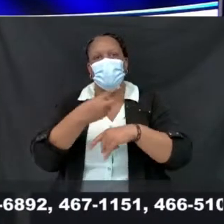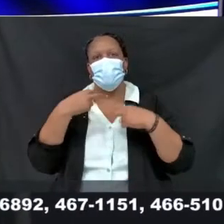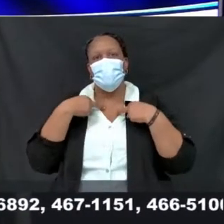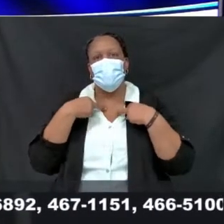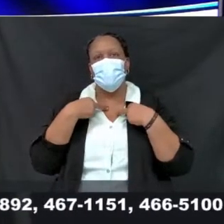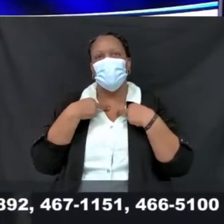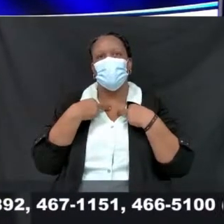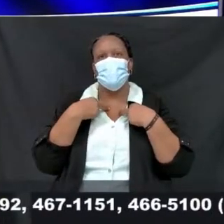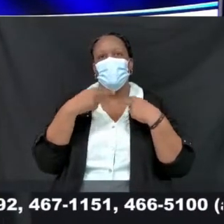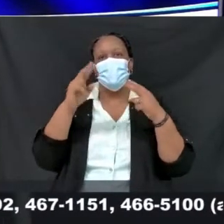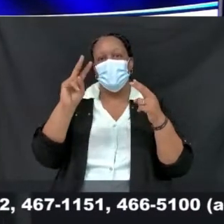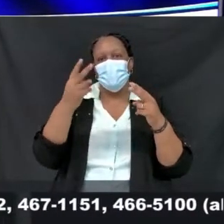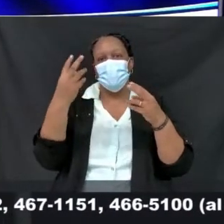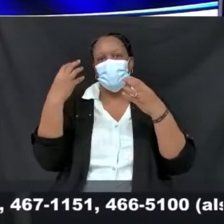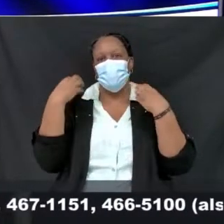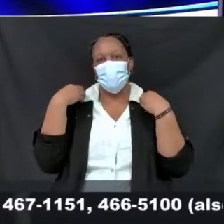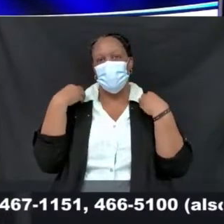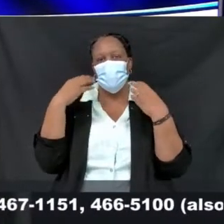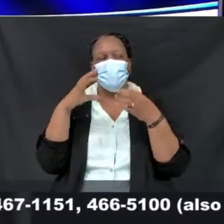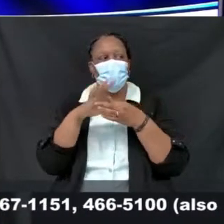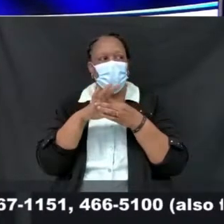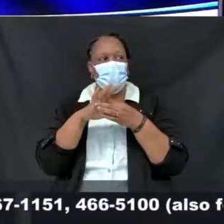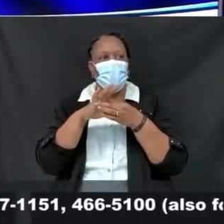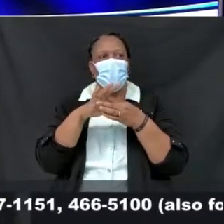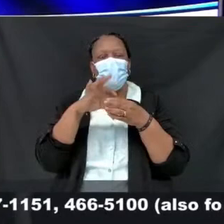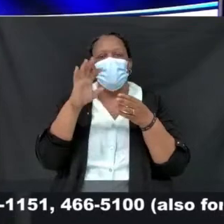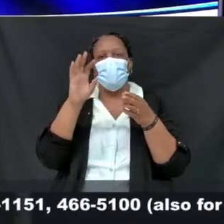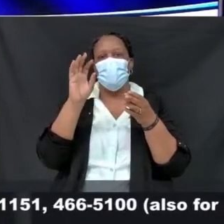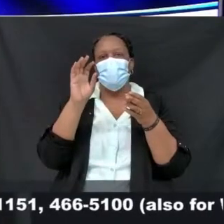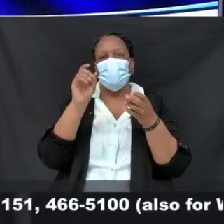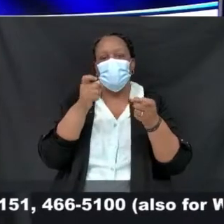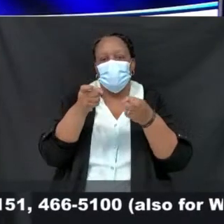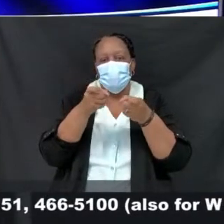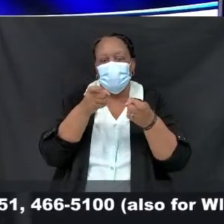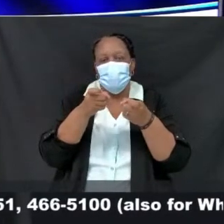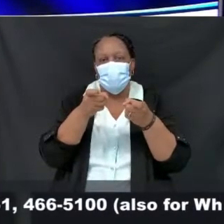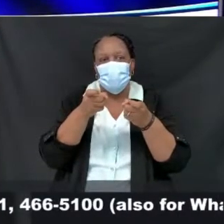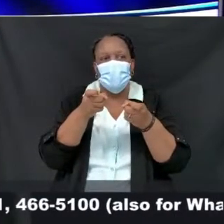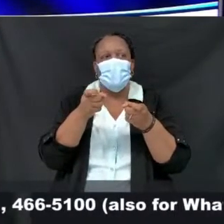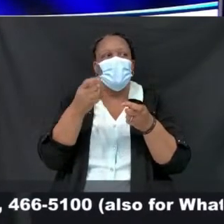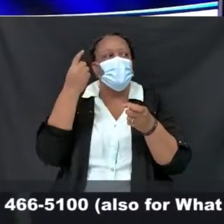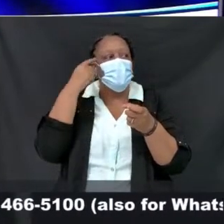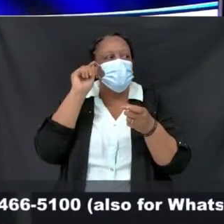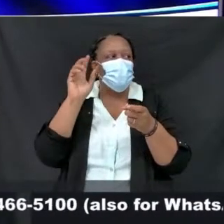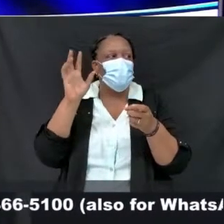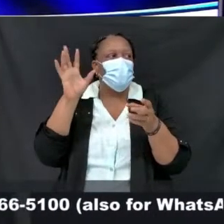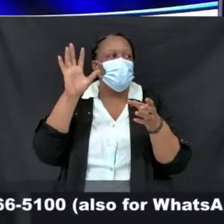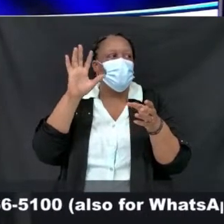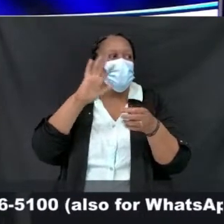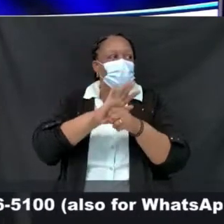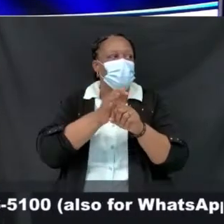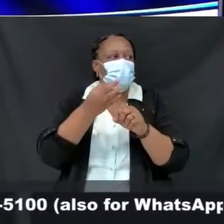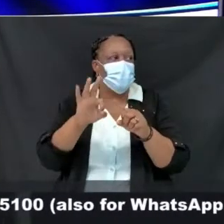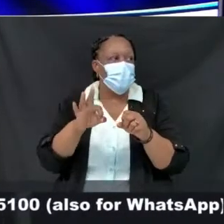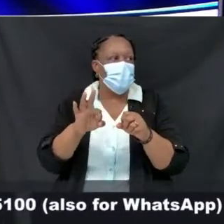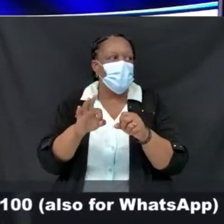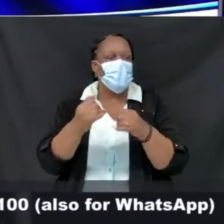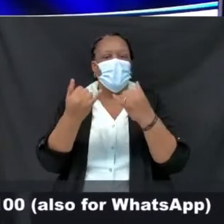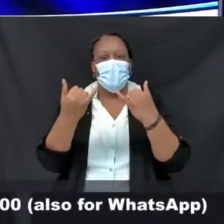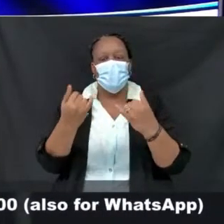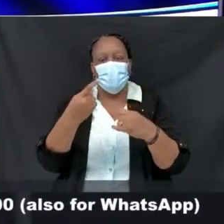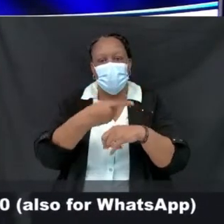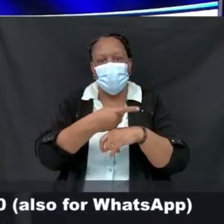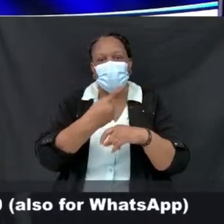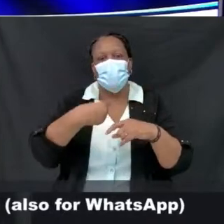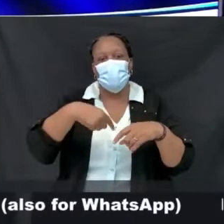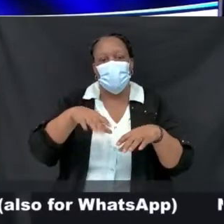Council, who will give us this address. So without further ado, I would like to call Minister Phipps to